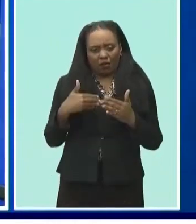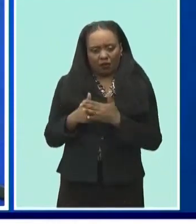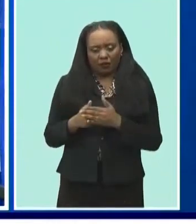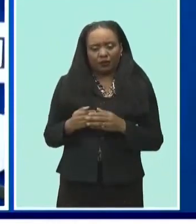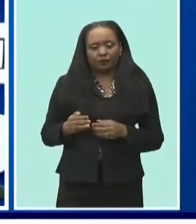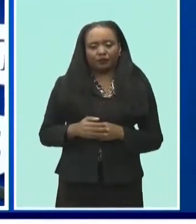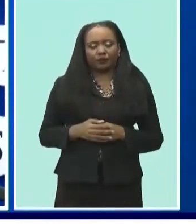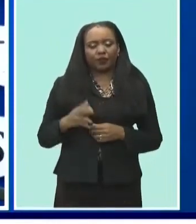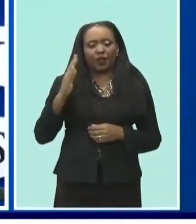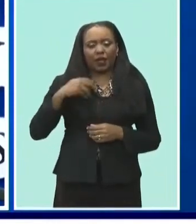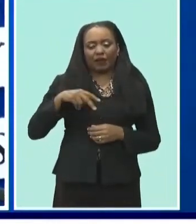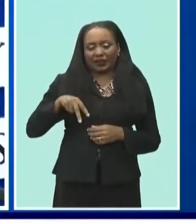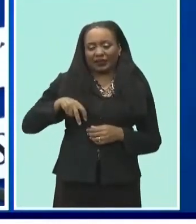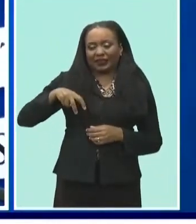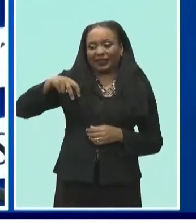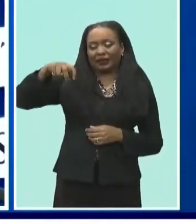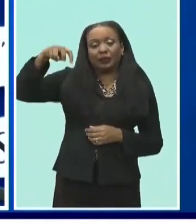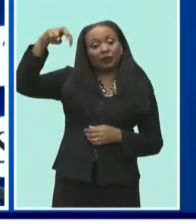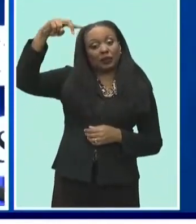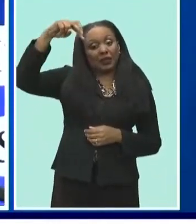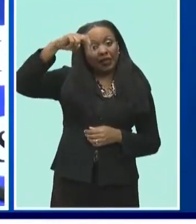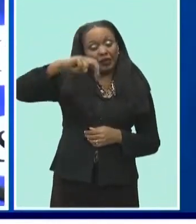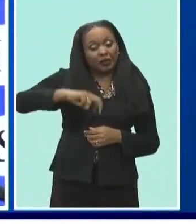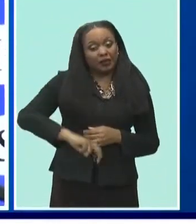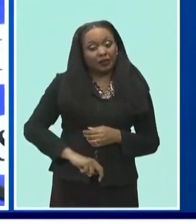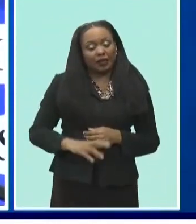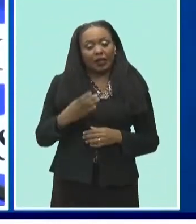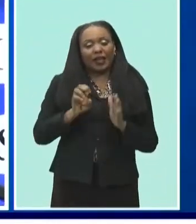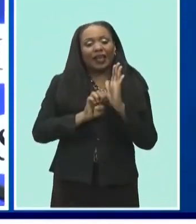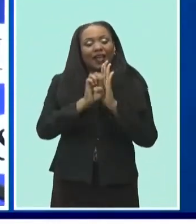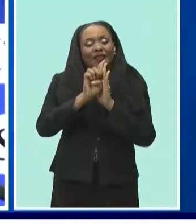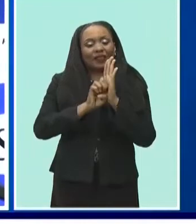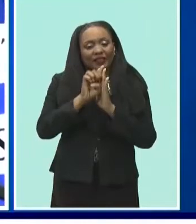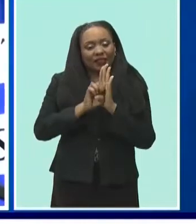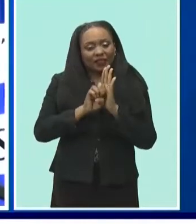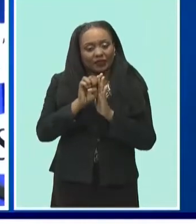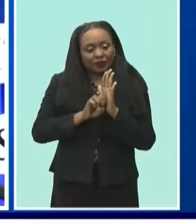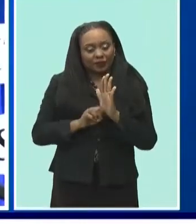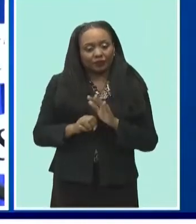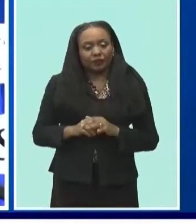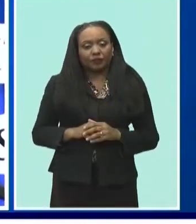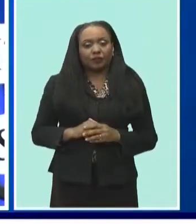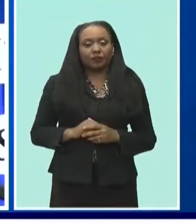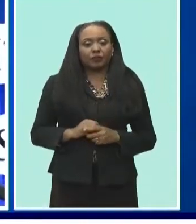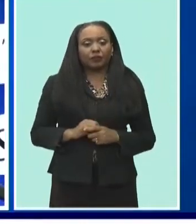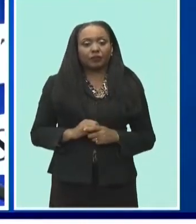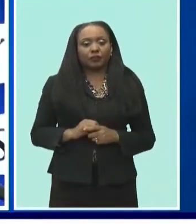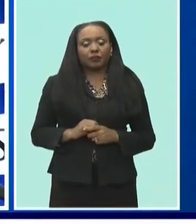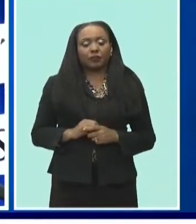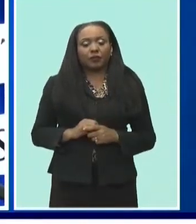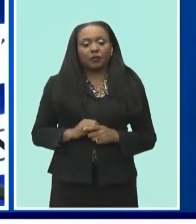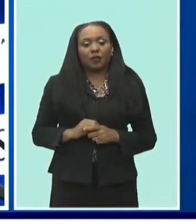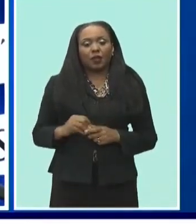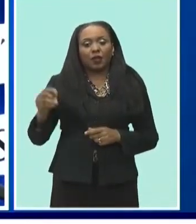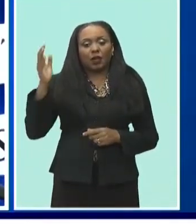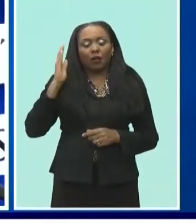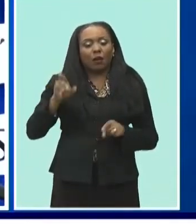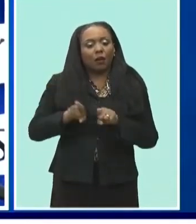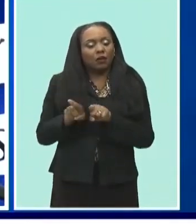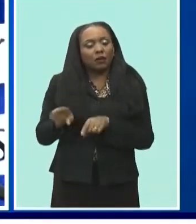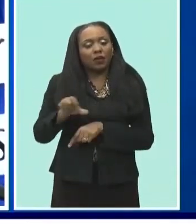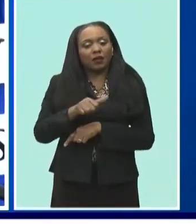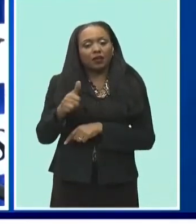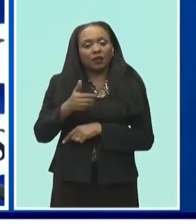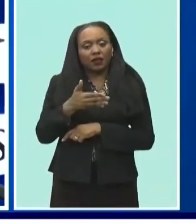internal stairwell and an elevator. Apart from the elevator, it will offer other features that